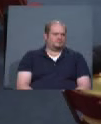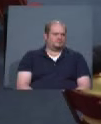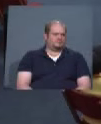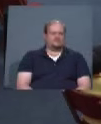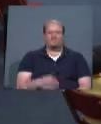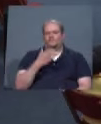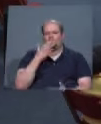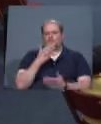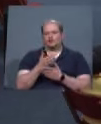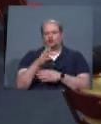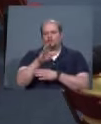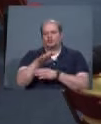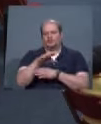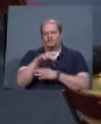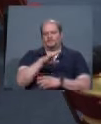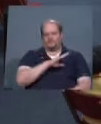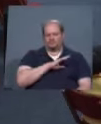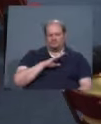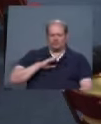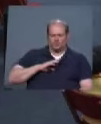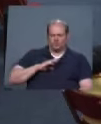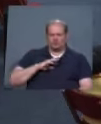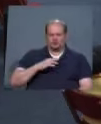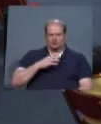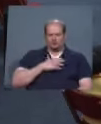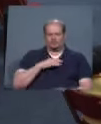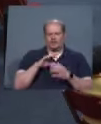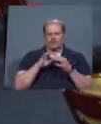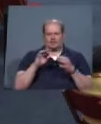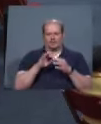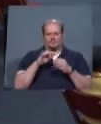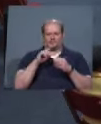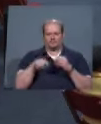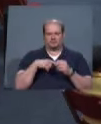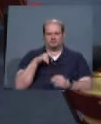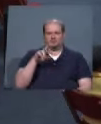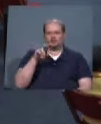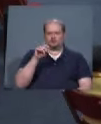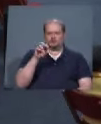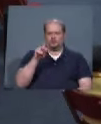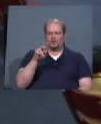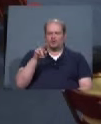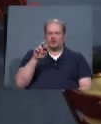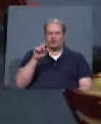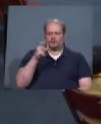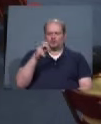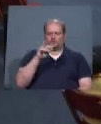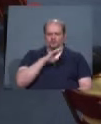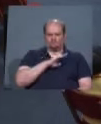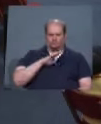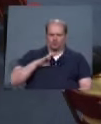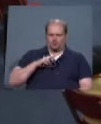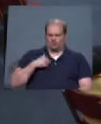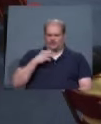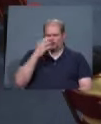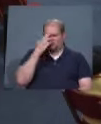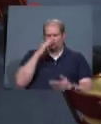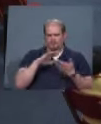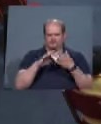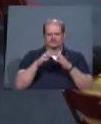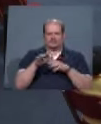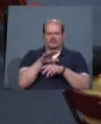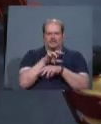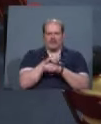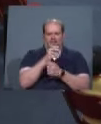Good evening, board. My comments are on the Rock Region Board, because I know that the city